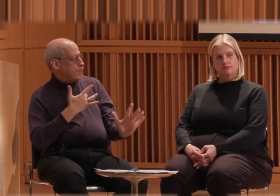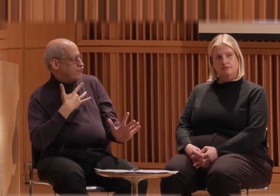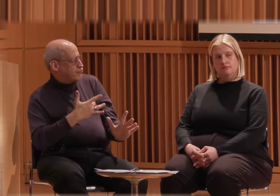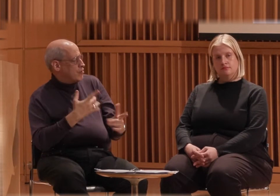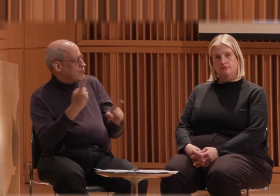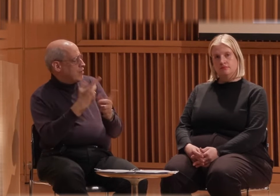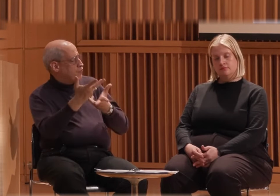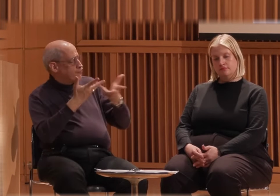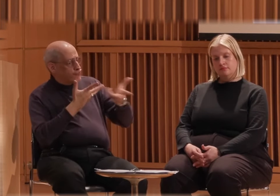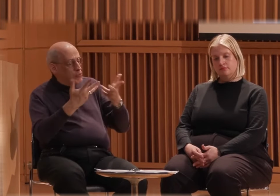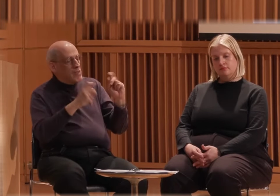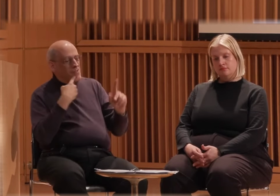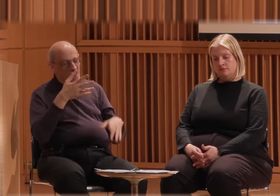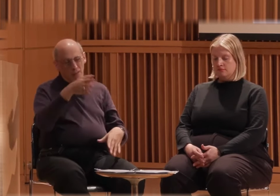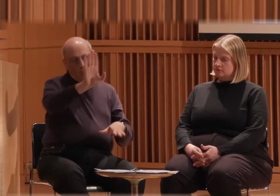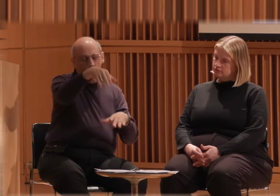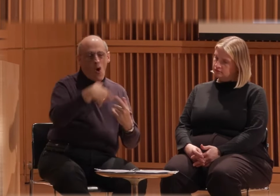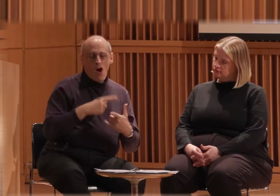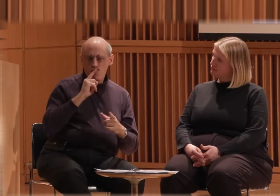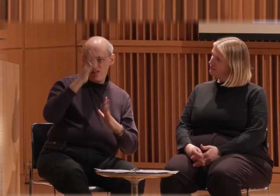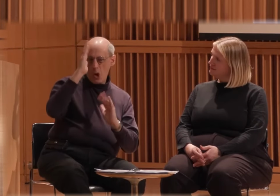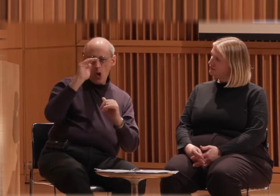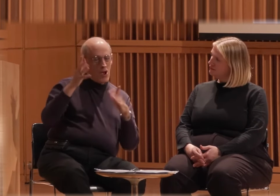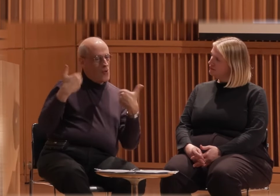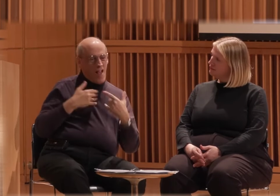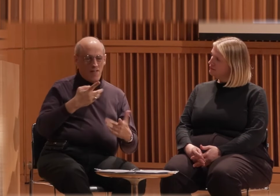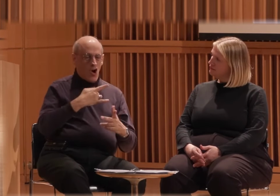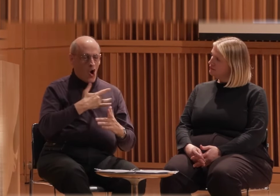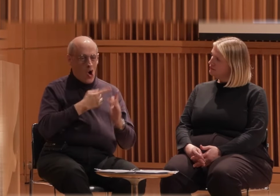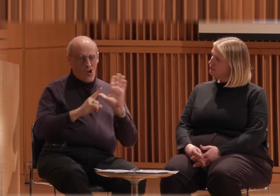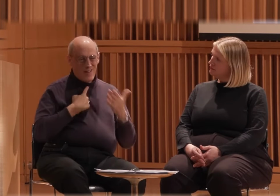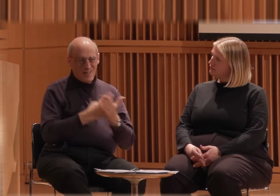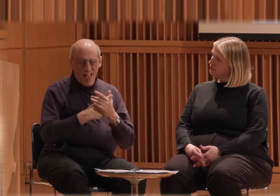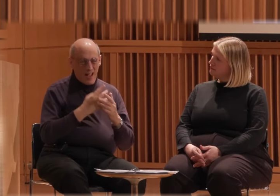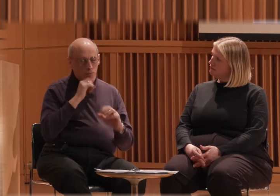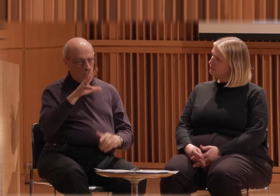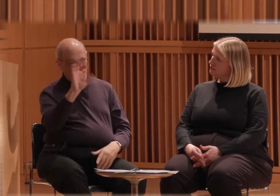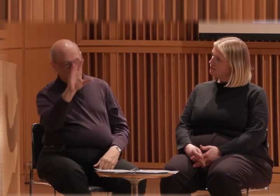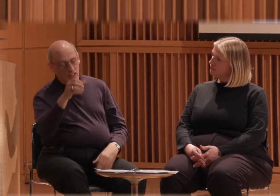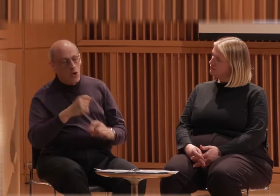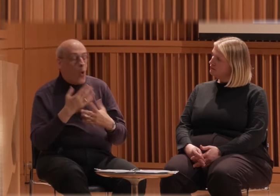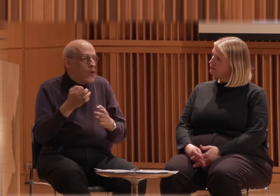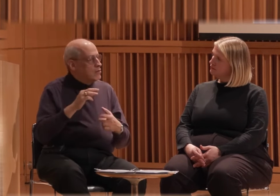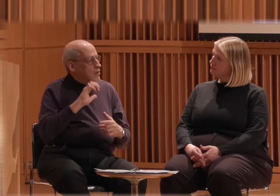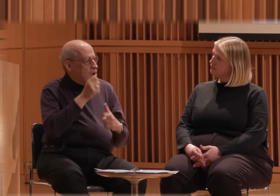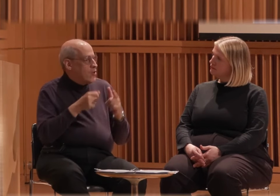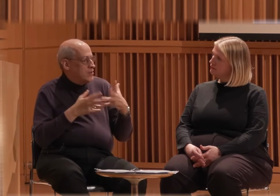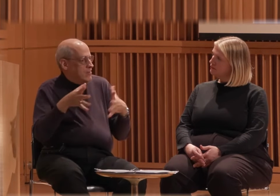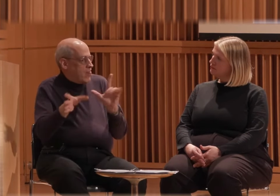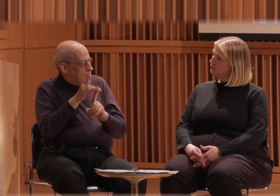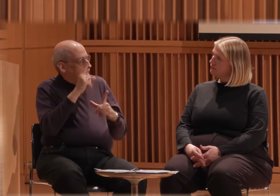will hear people say things like, I really hope I don't have a heart attack before I'm 50, or I really hope I don't develop